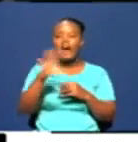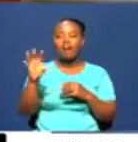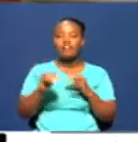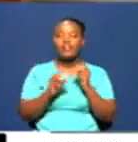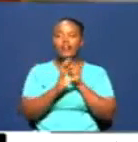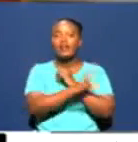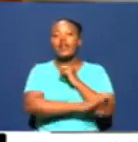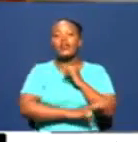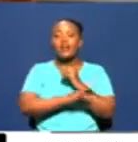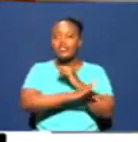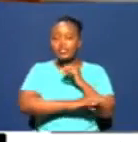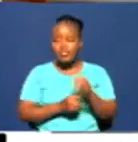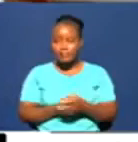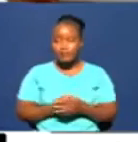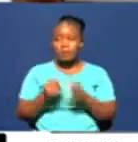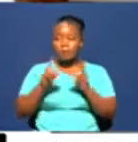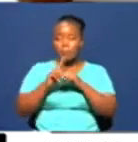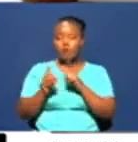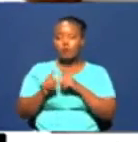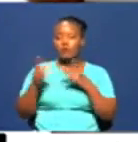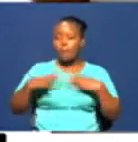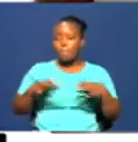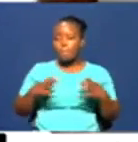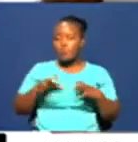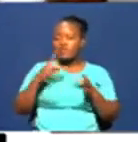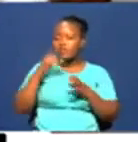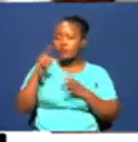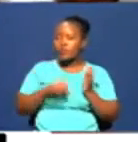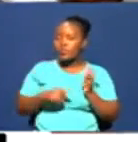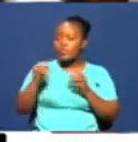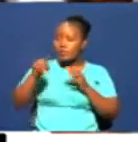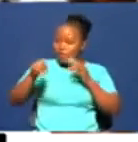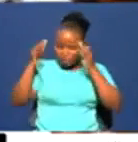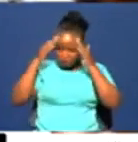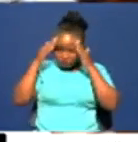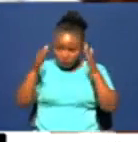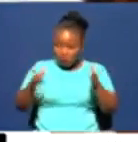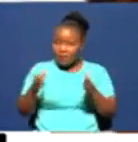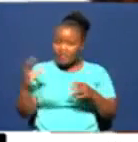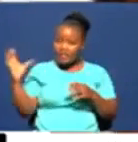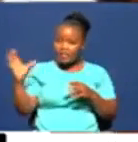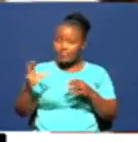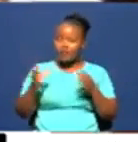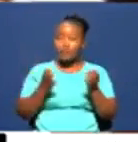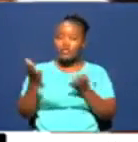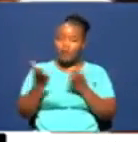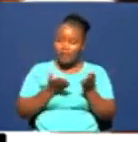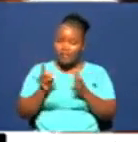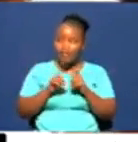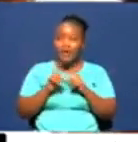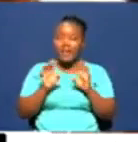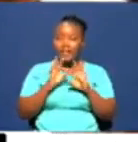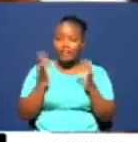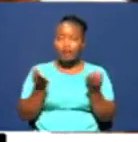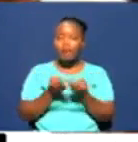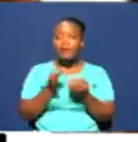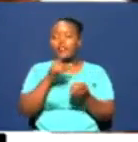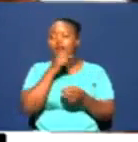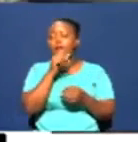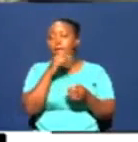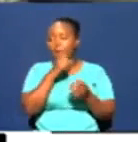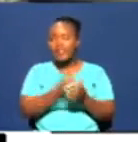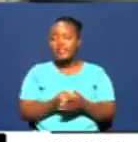His allies have hailed Njonjo as a committed civil servant and a family man who was diligent. He was nicknamed the Duke